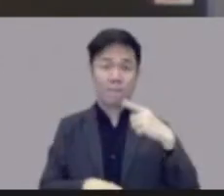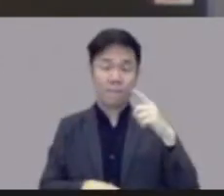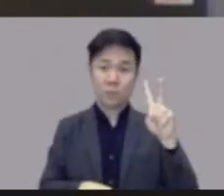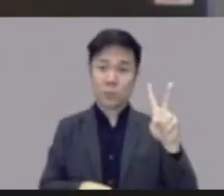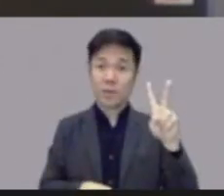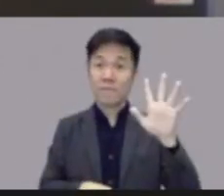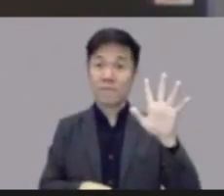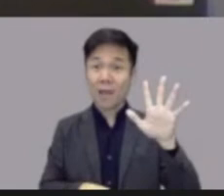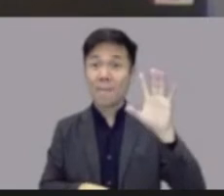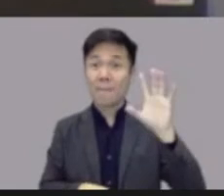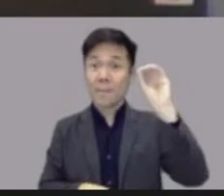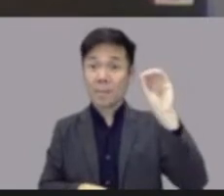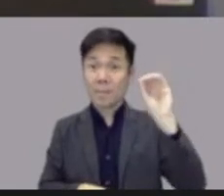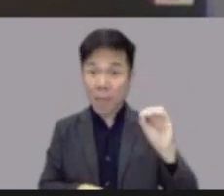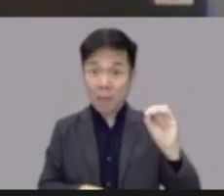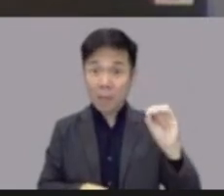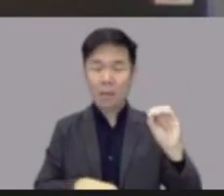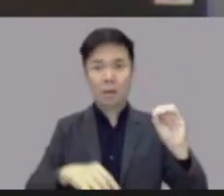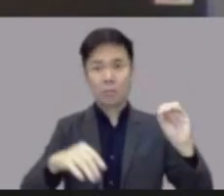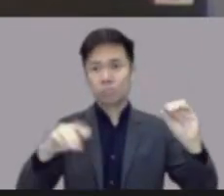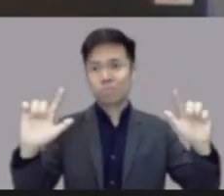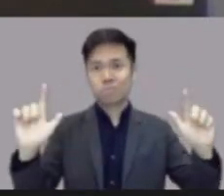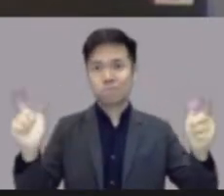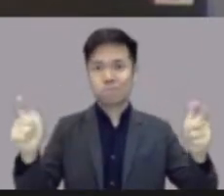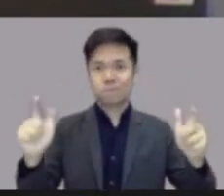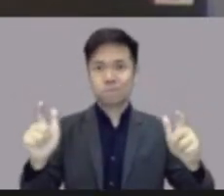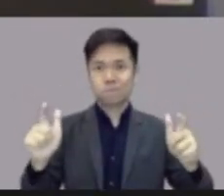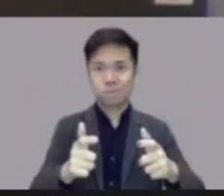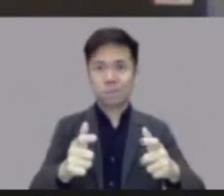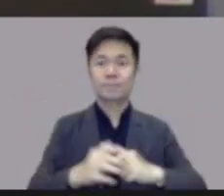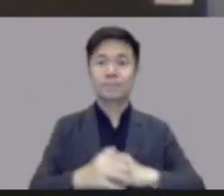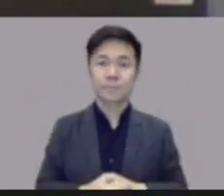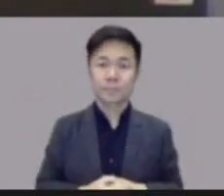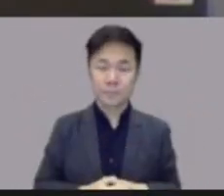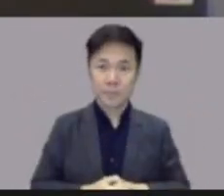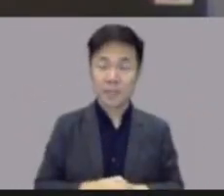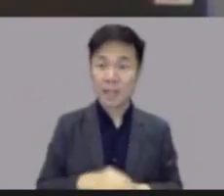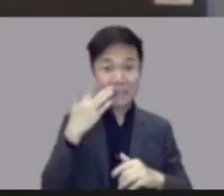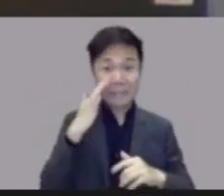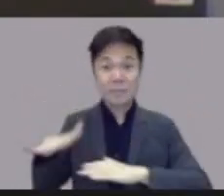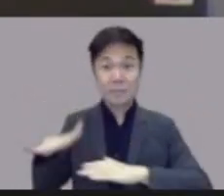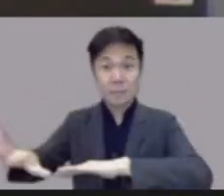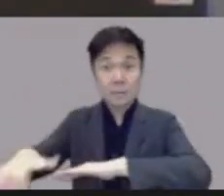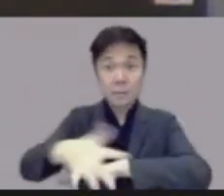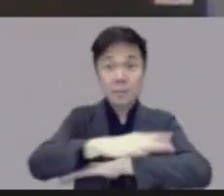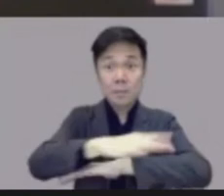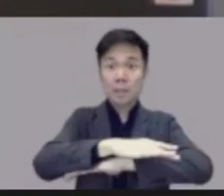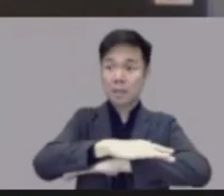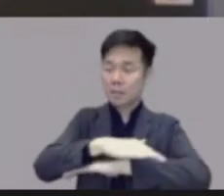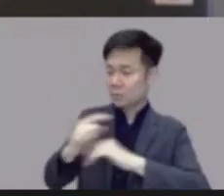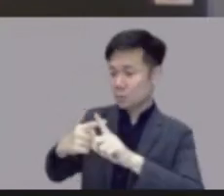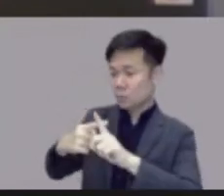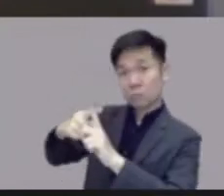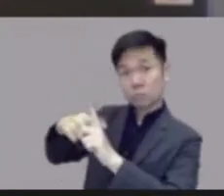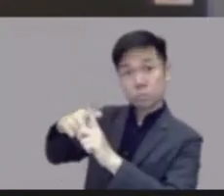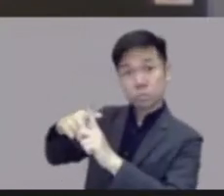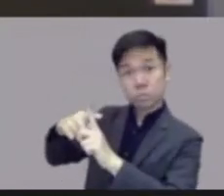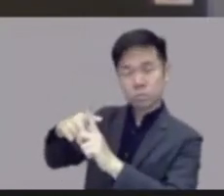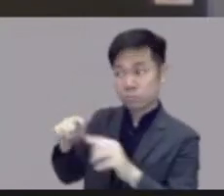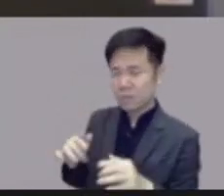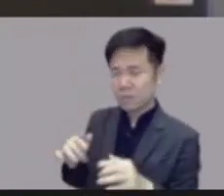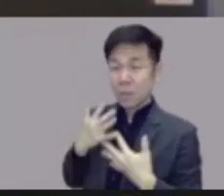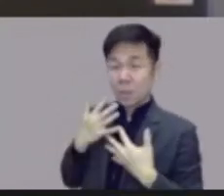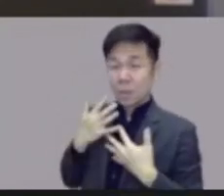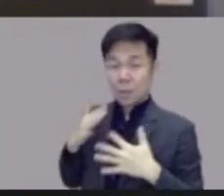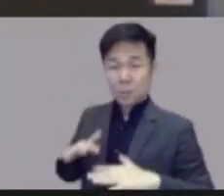and the temperature of the Seas is warming and ocean acidification and pollution are endangering the delicate balance of marine